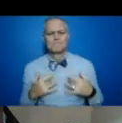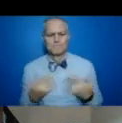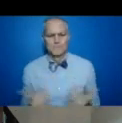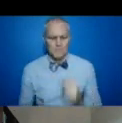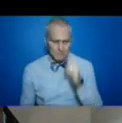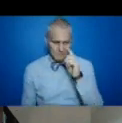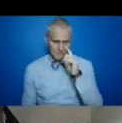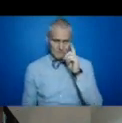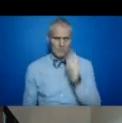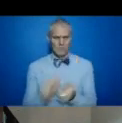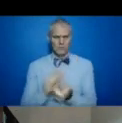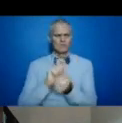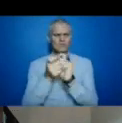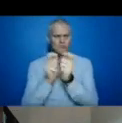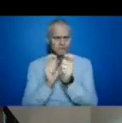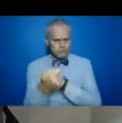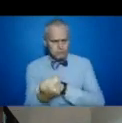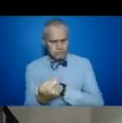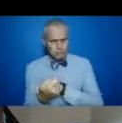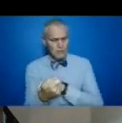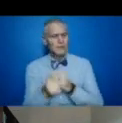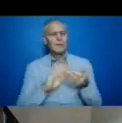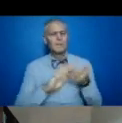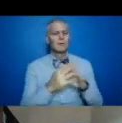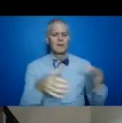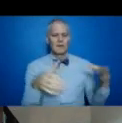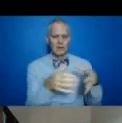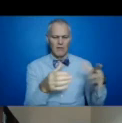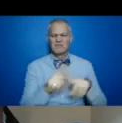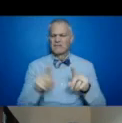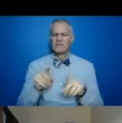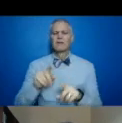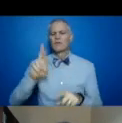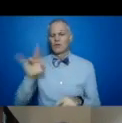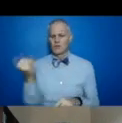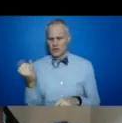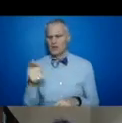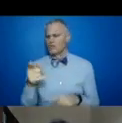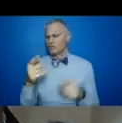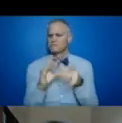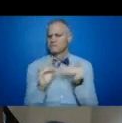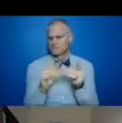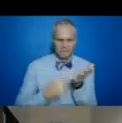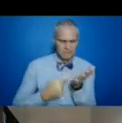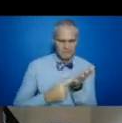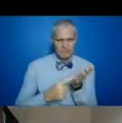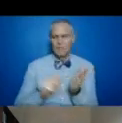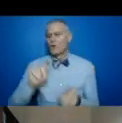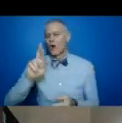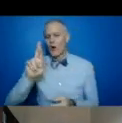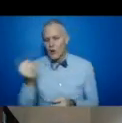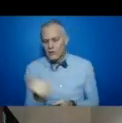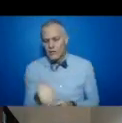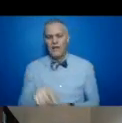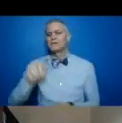transformative community conferencing is different from restorative justice. You all have talked about restorative justice. You've talked about transformative justice. And so this